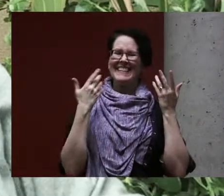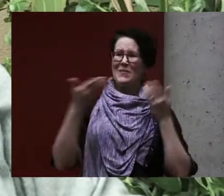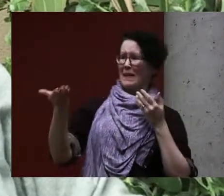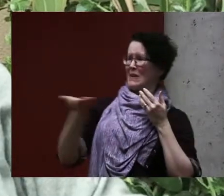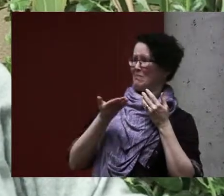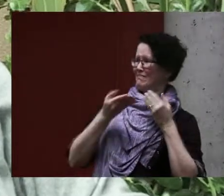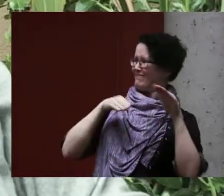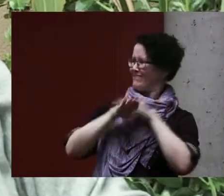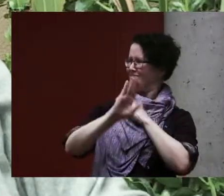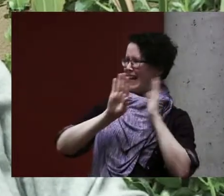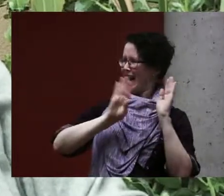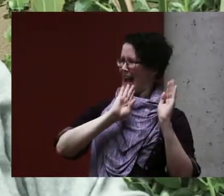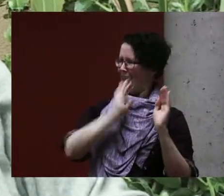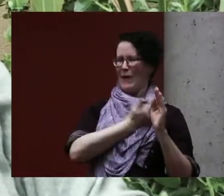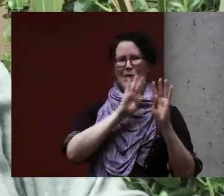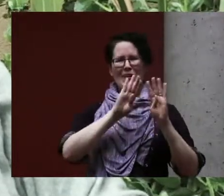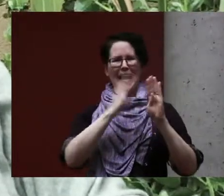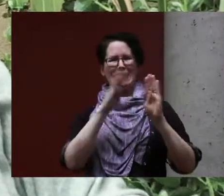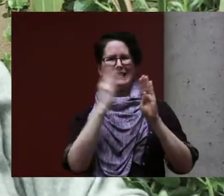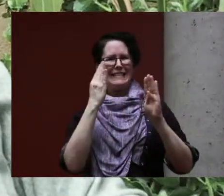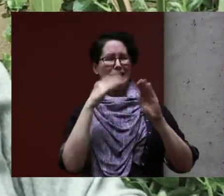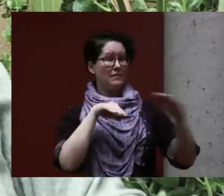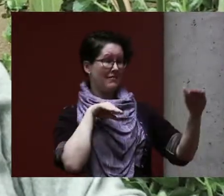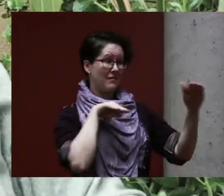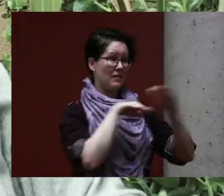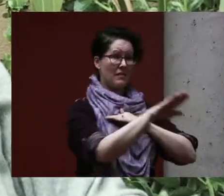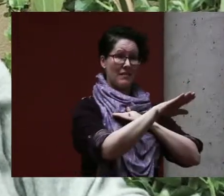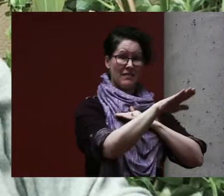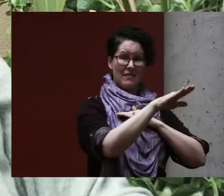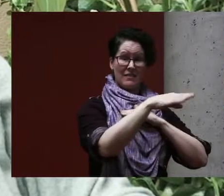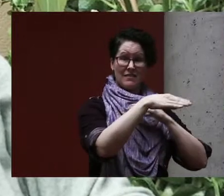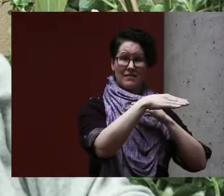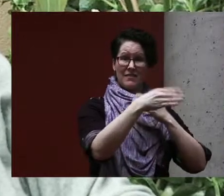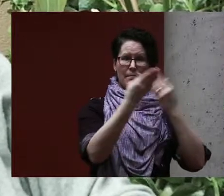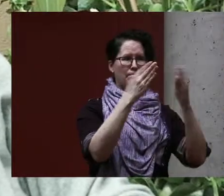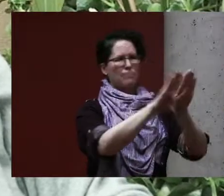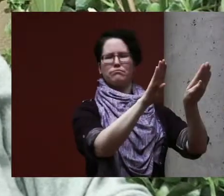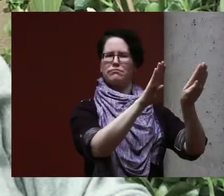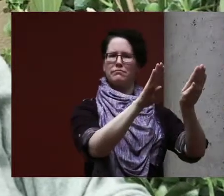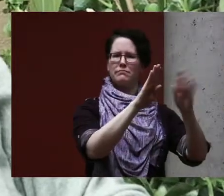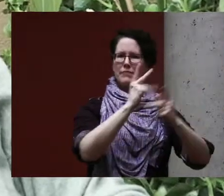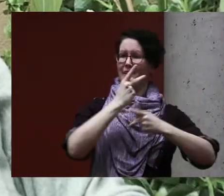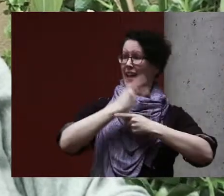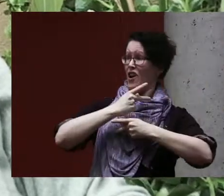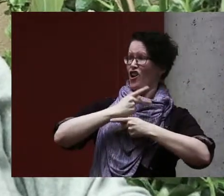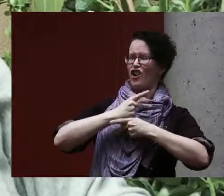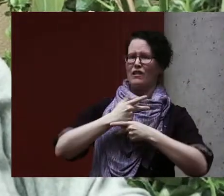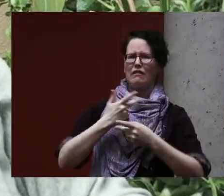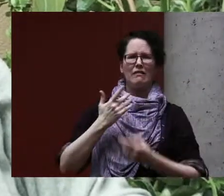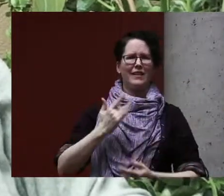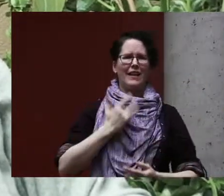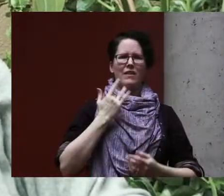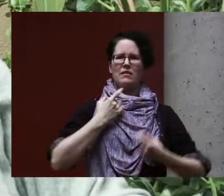its gates. But on the other side of those gates, well, care feels a lot